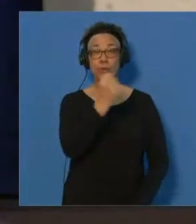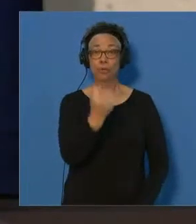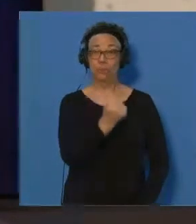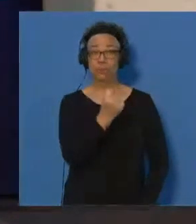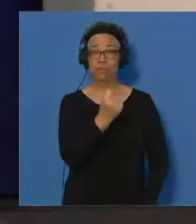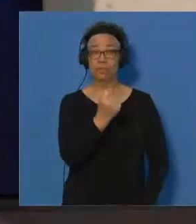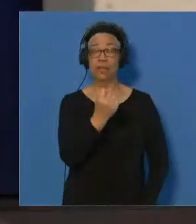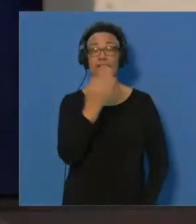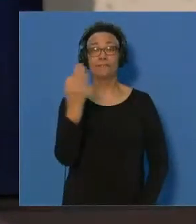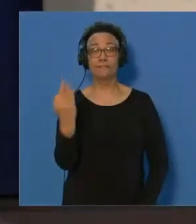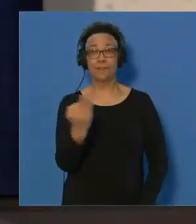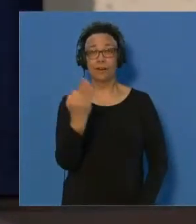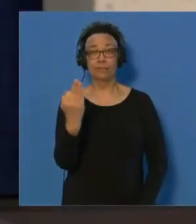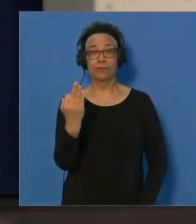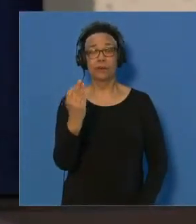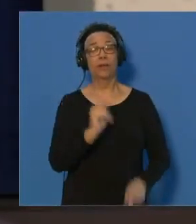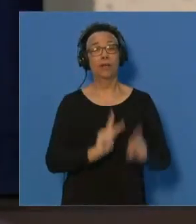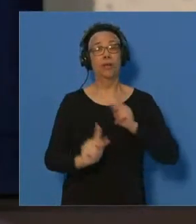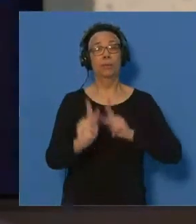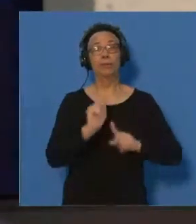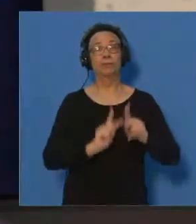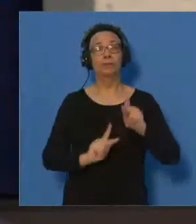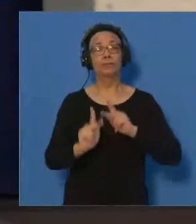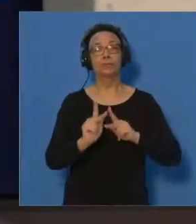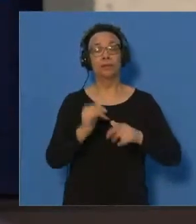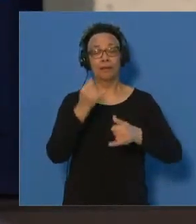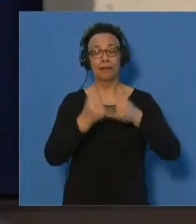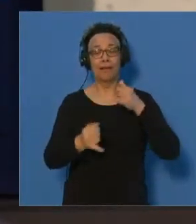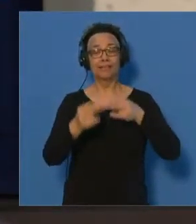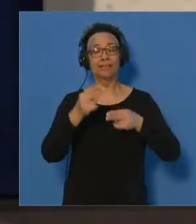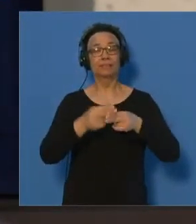Tuesdays and Fridays shall be for persons